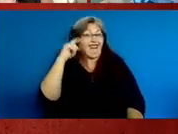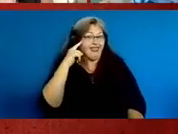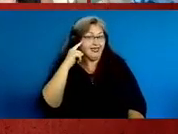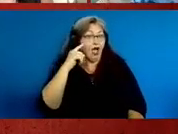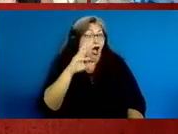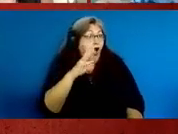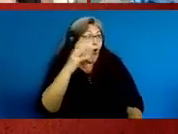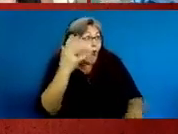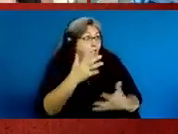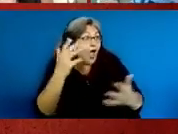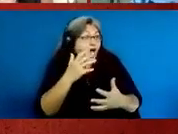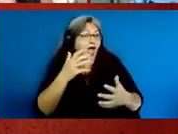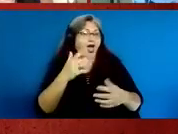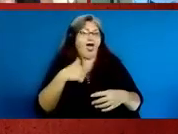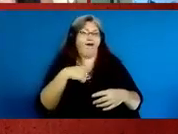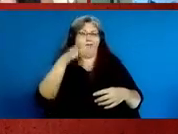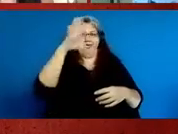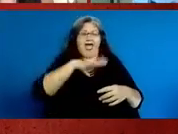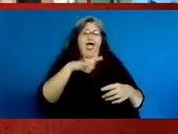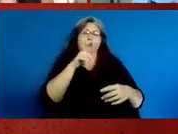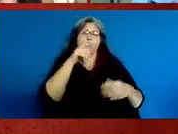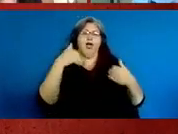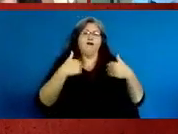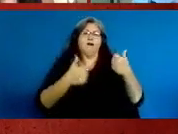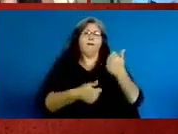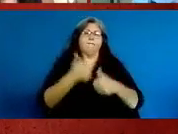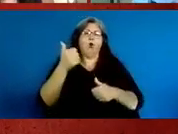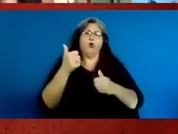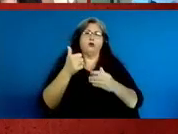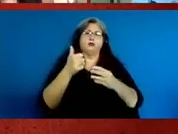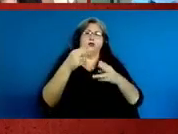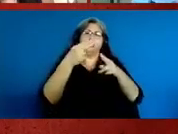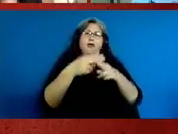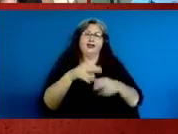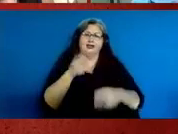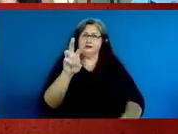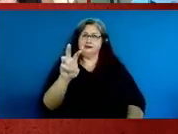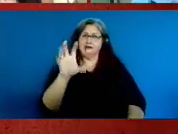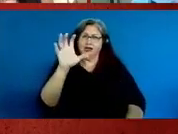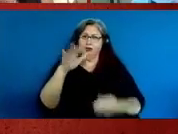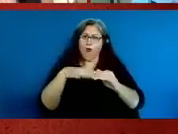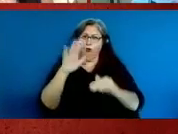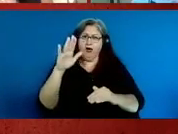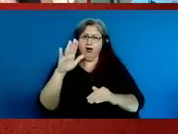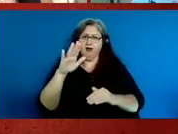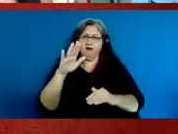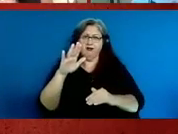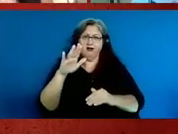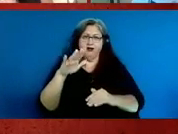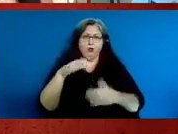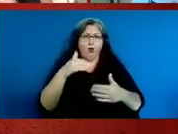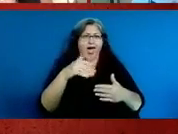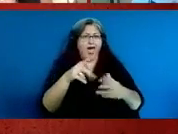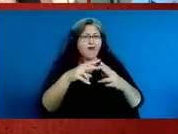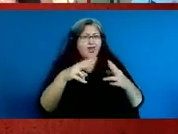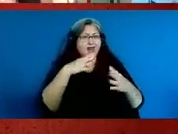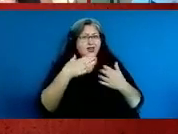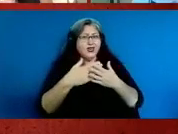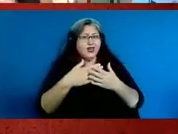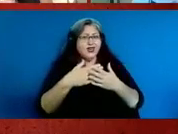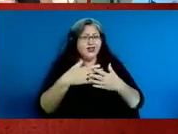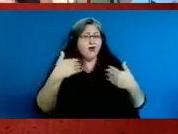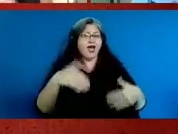Wow! As the guy with the most credits, you know, 600. I'll put it there. That's so good. That is